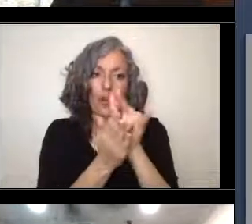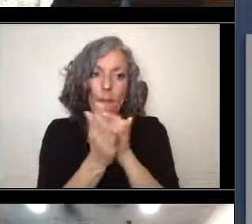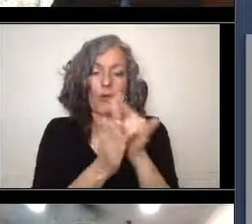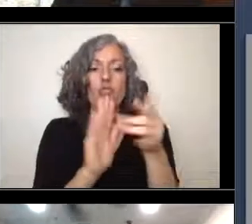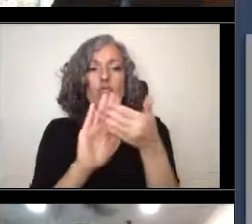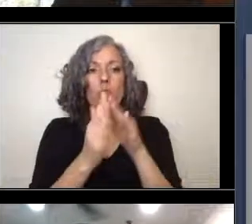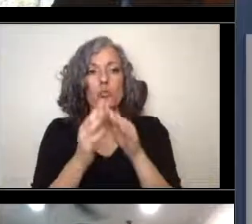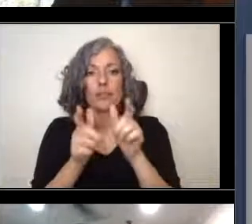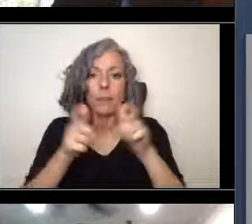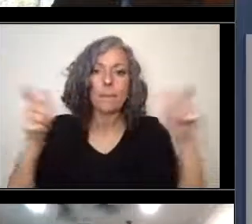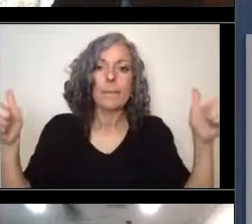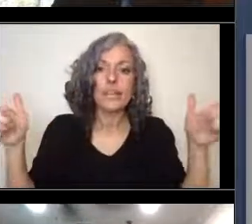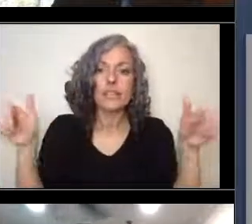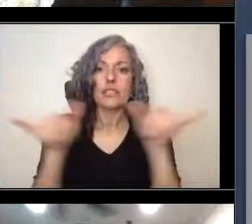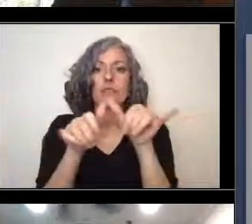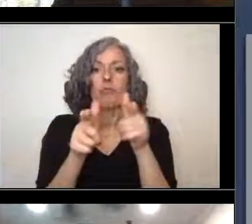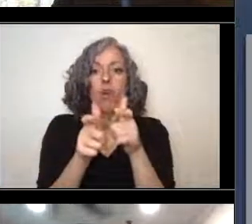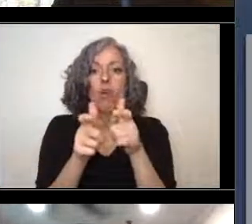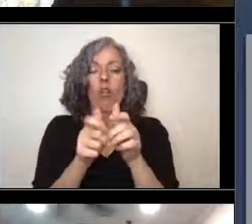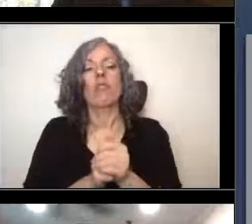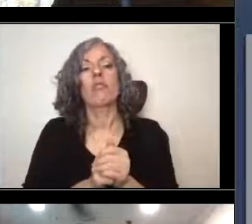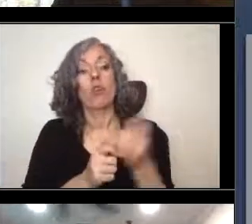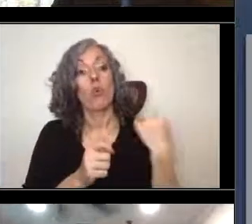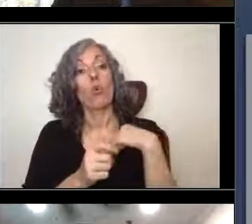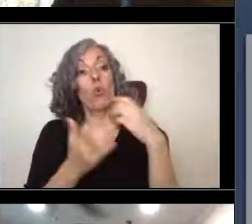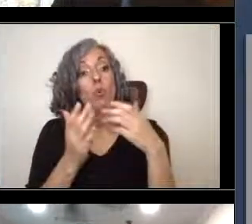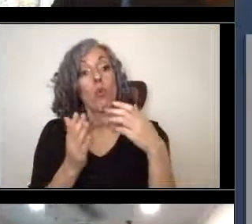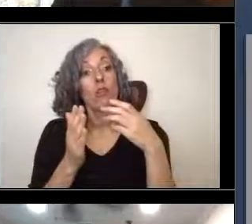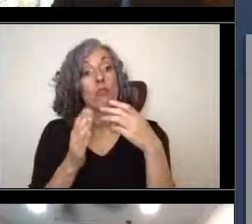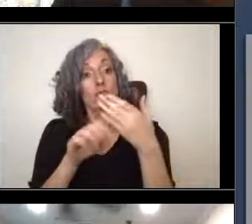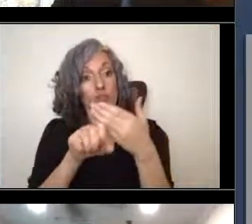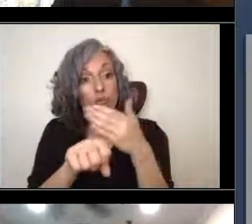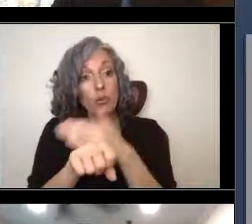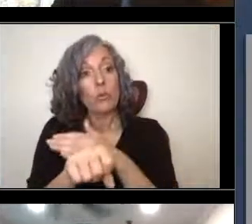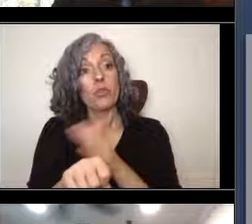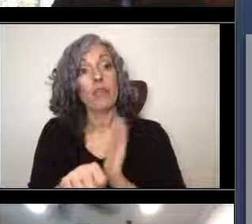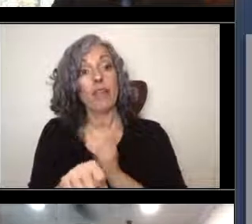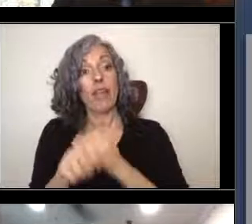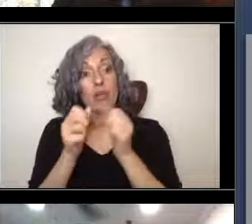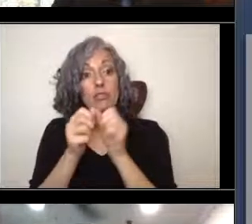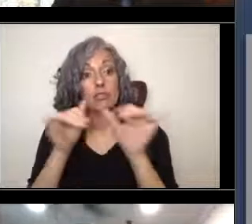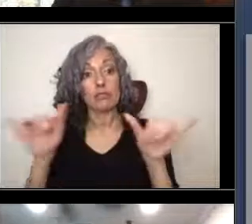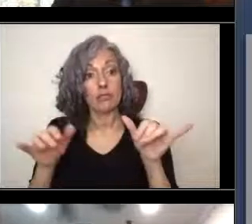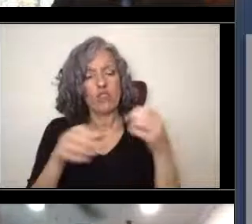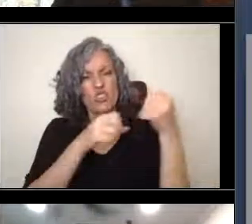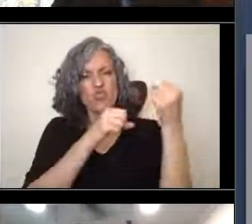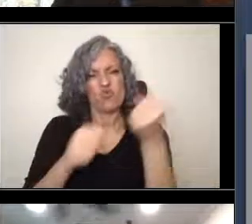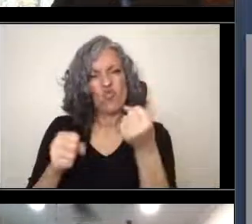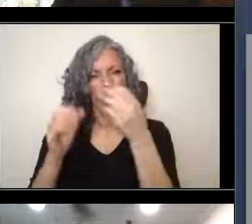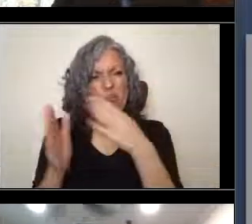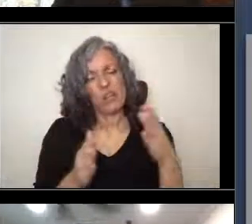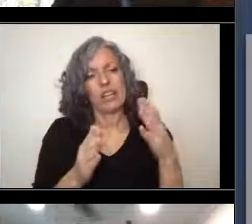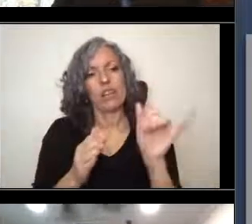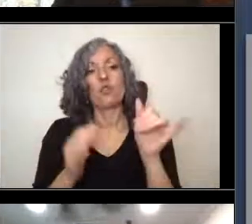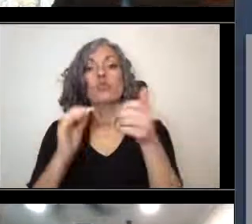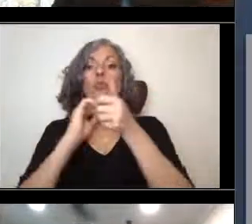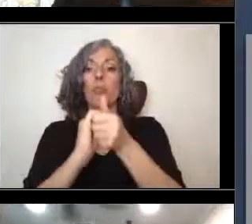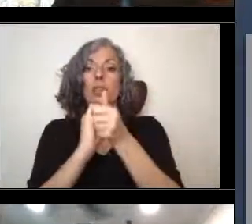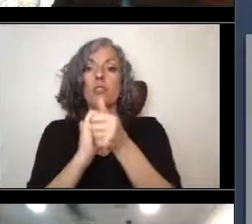sizes. We would like to improve our state aviation transportation system through stronger planning and partnerships with the state of California,